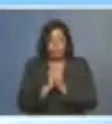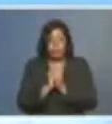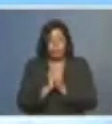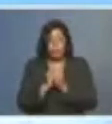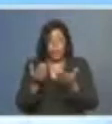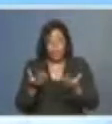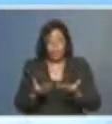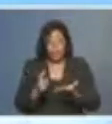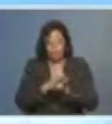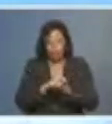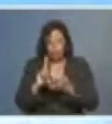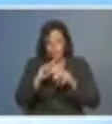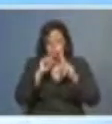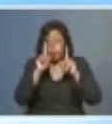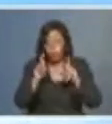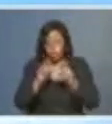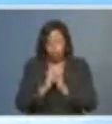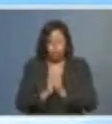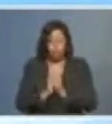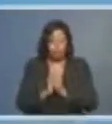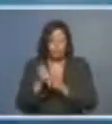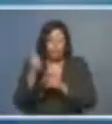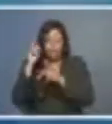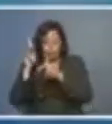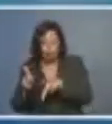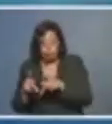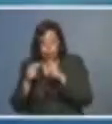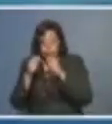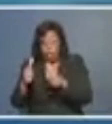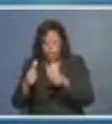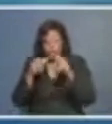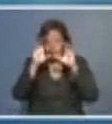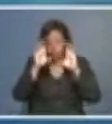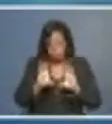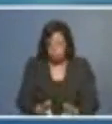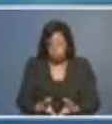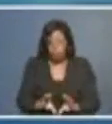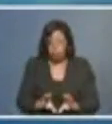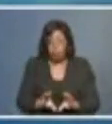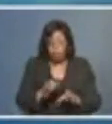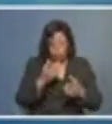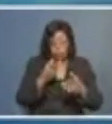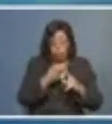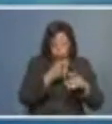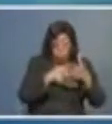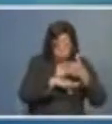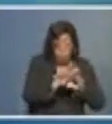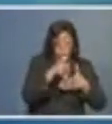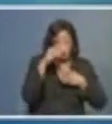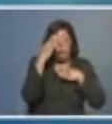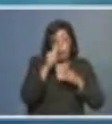Here again is our weekly poll question. Should a person receive automatic citizenship at birth in the Bahamas? As a